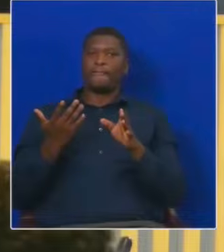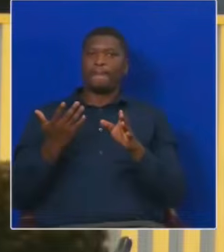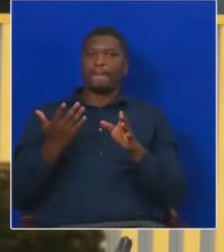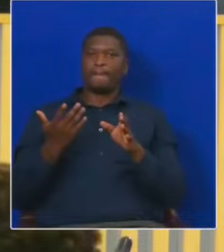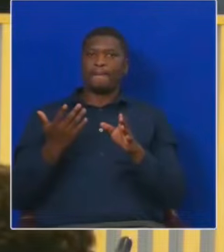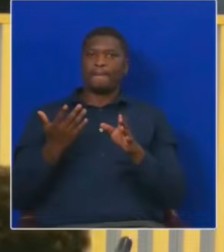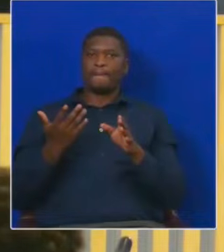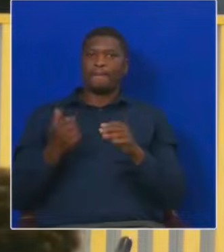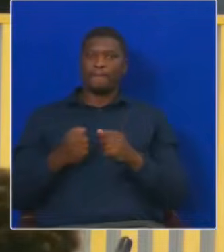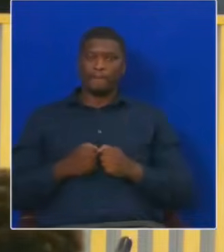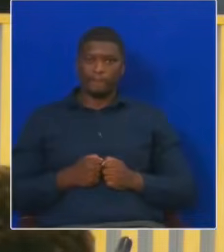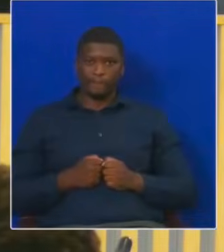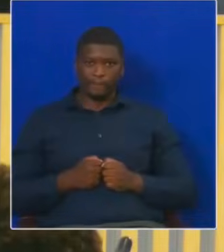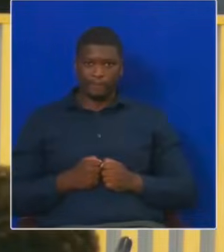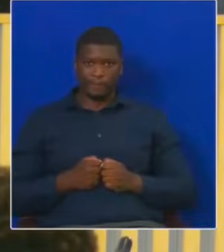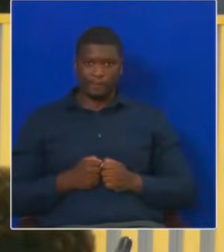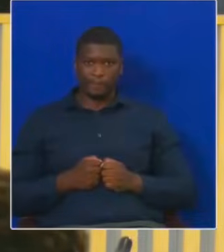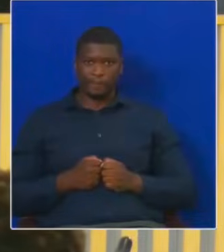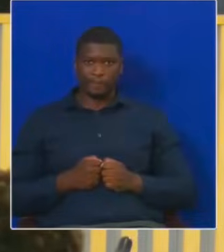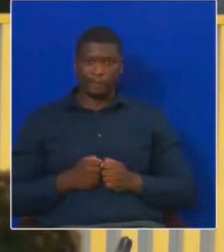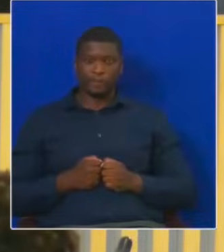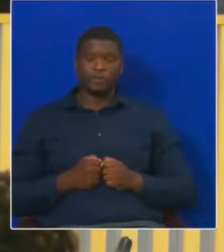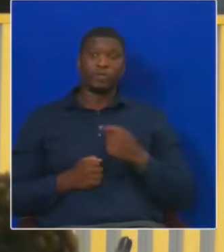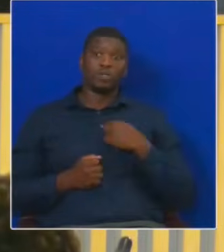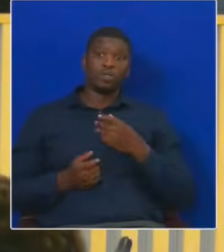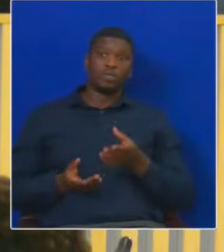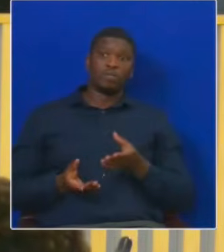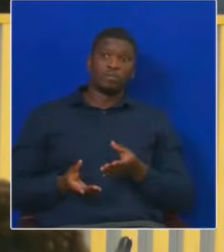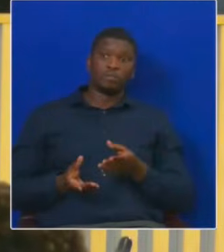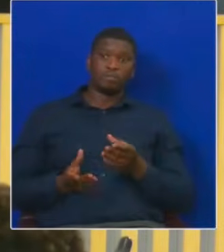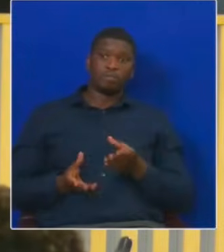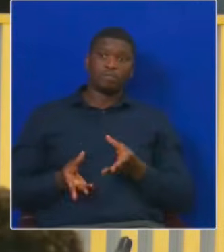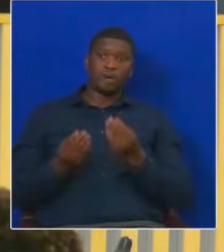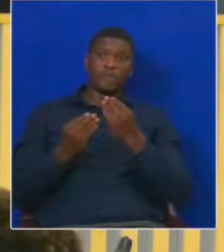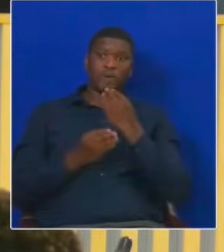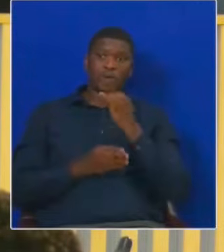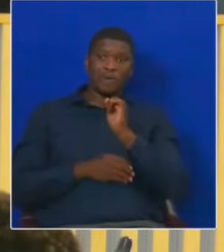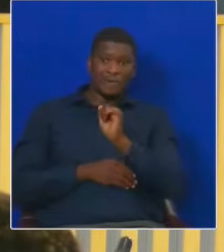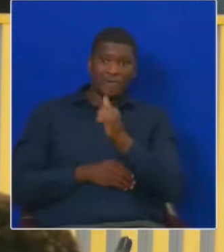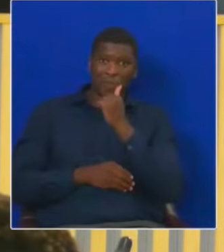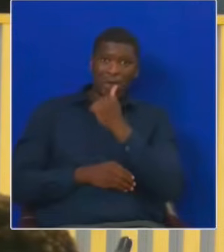the aunt to Lebohang Modife